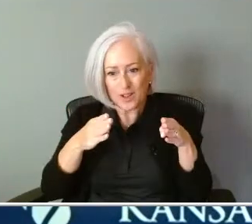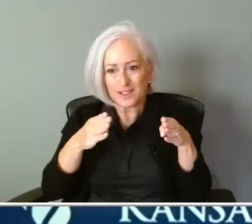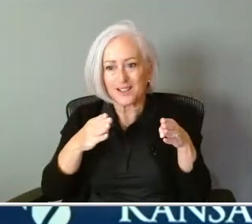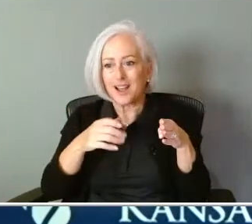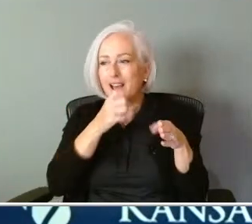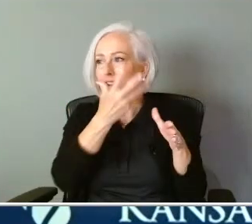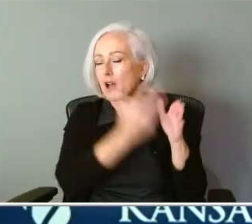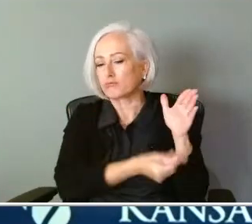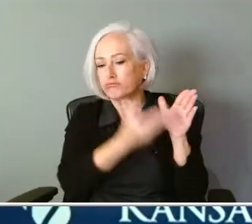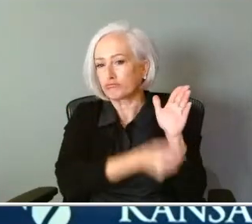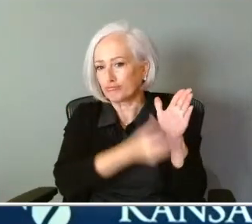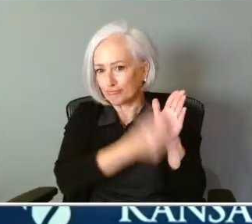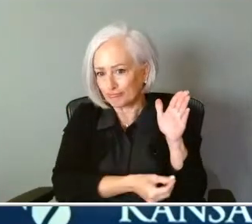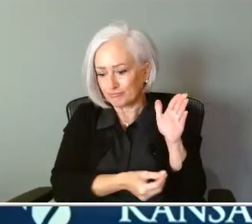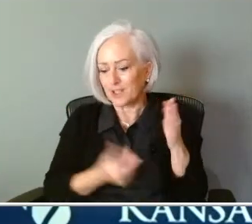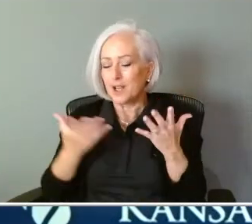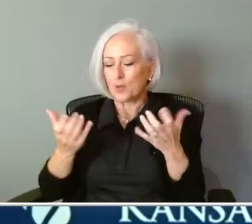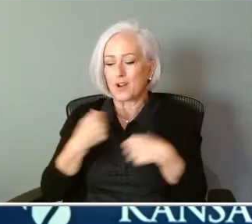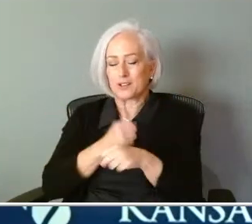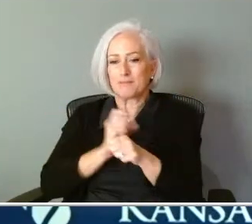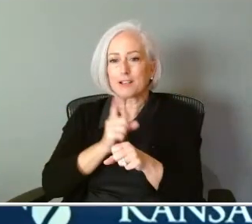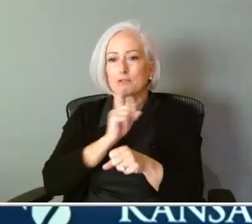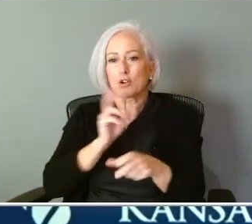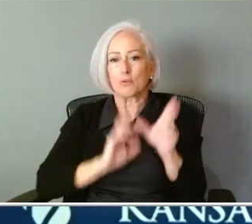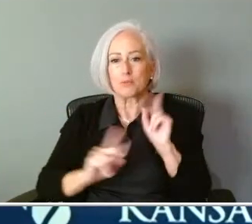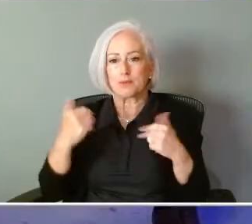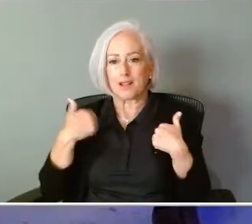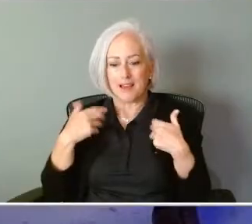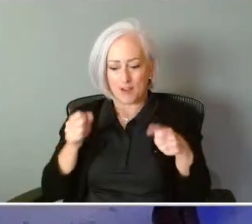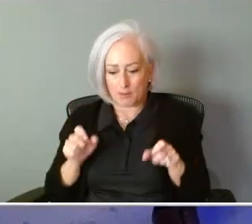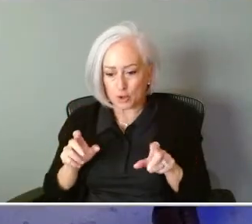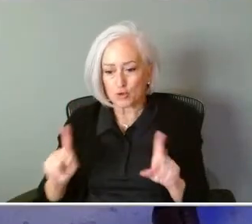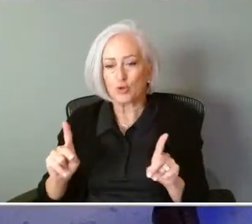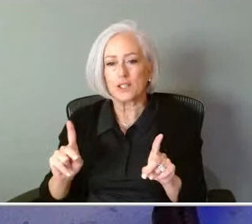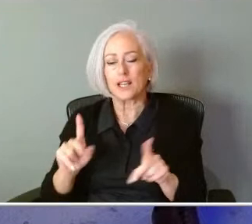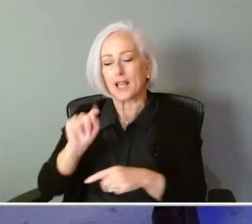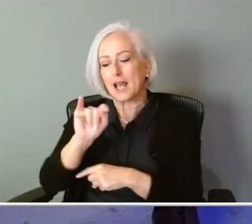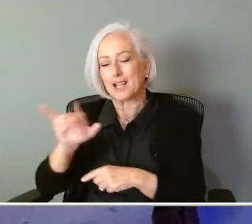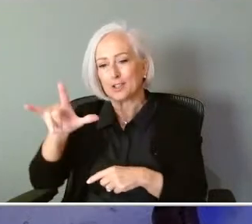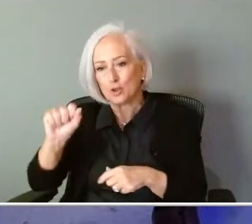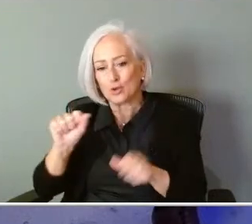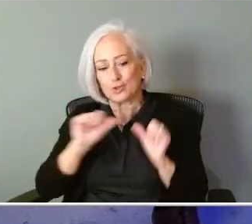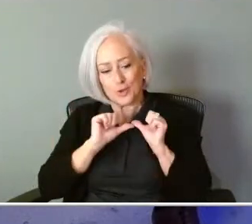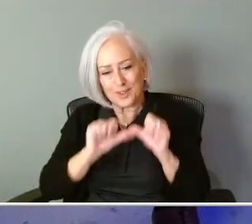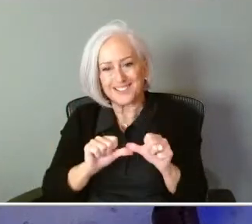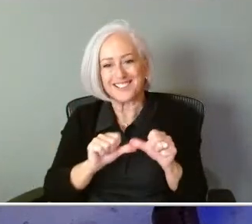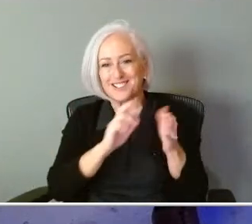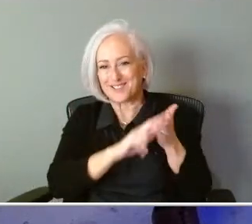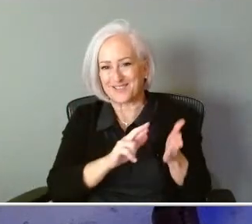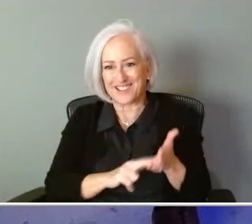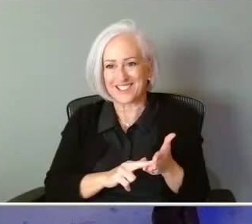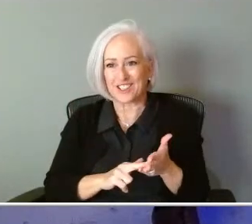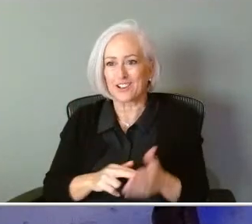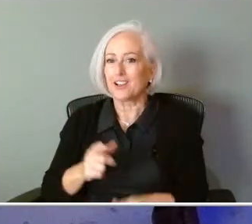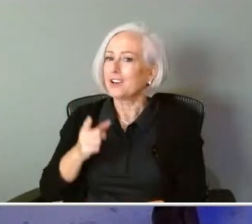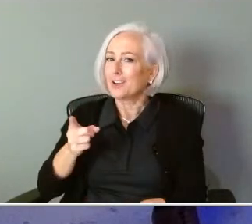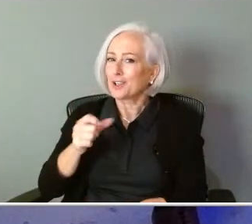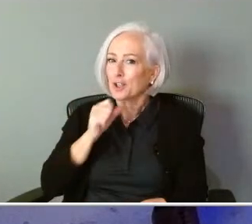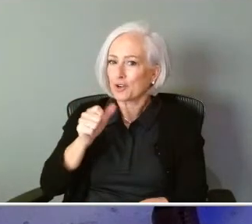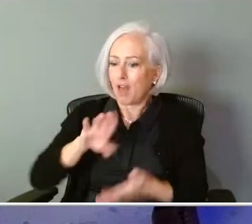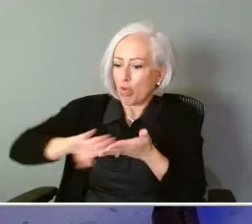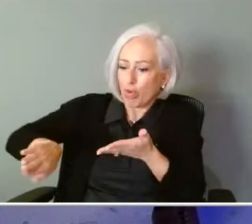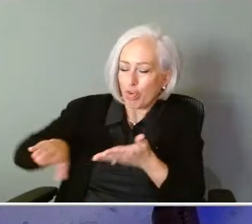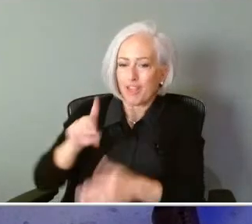the opportunities and tools they need to continue to engage in research. And you're not letting Dr. Sue off the hook just yet, right? He's really helping with this